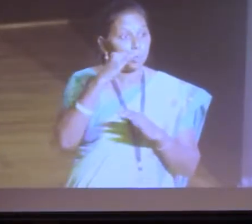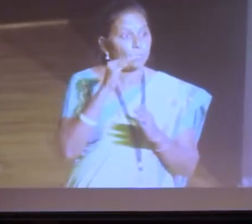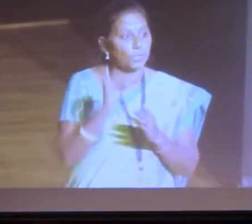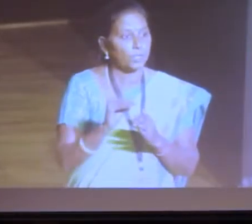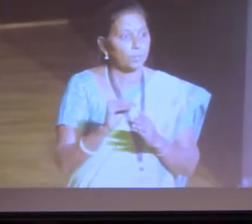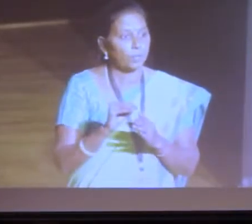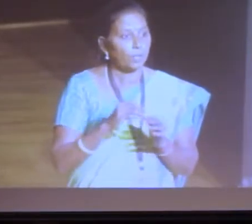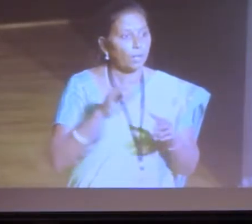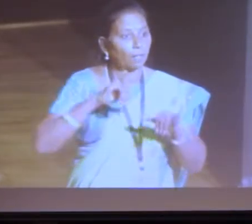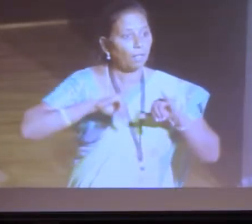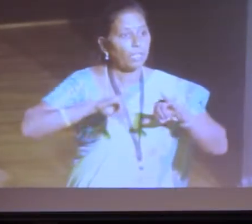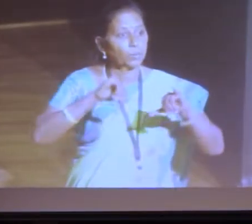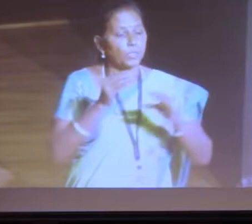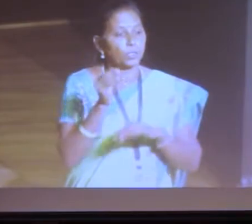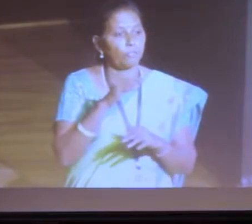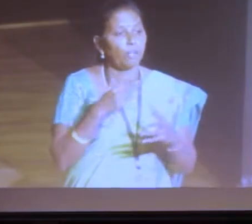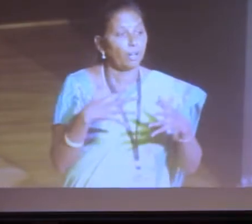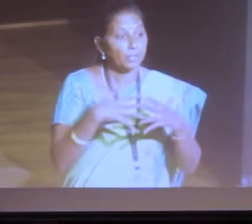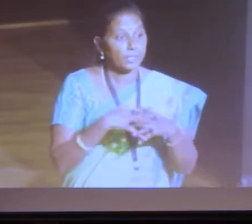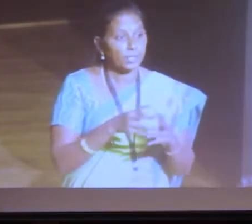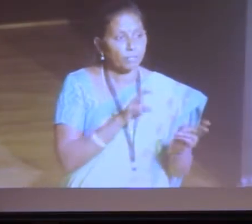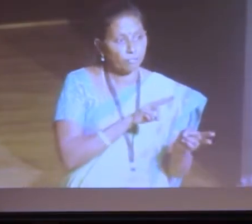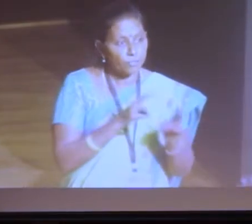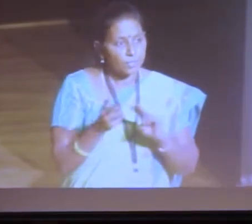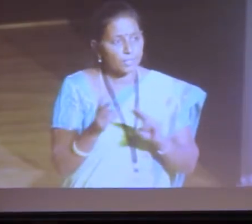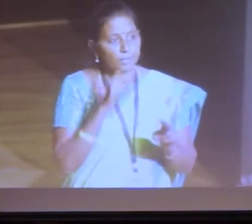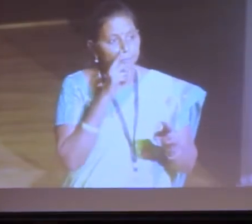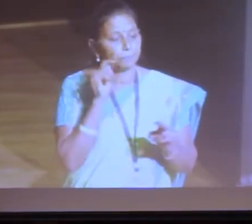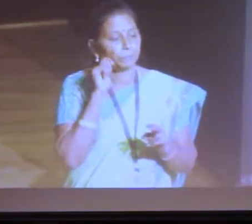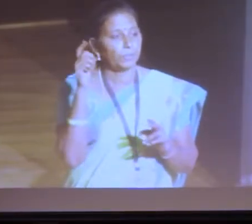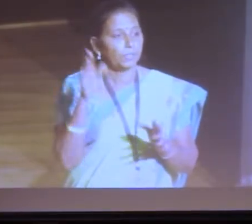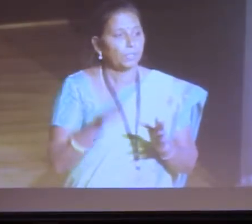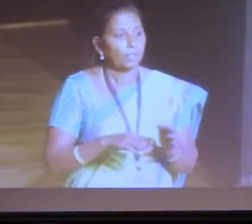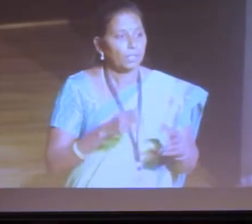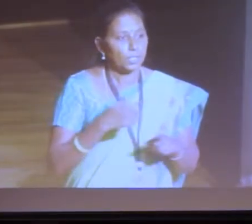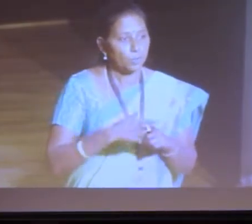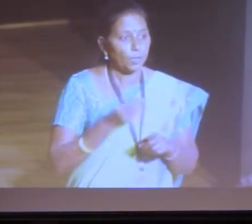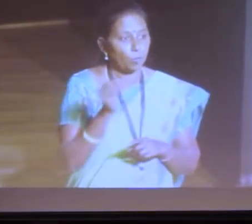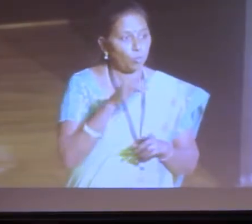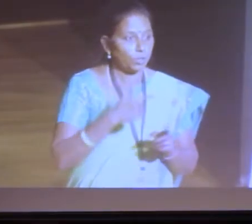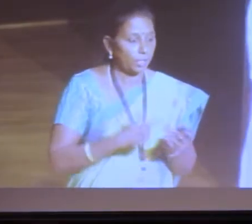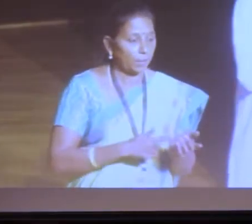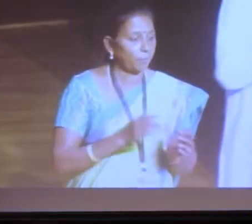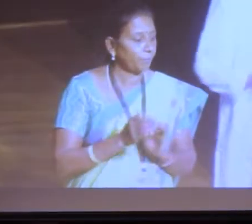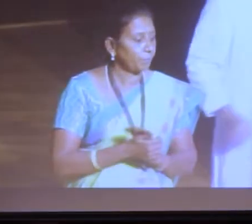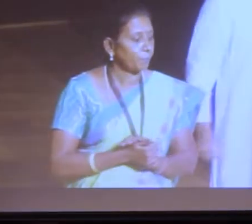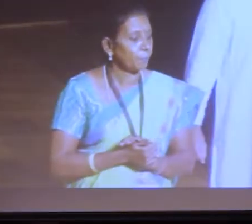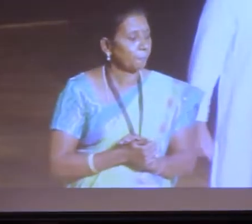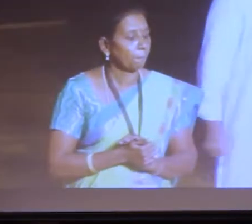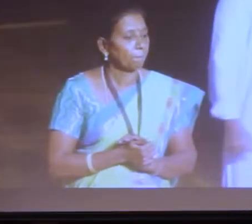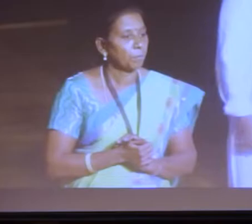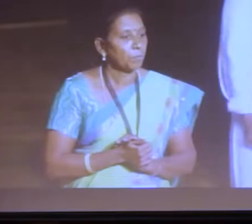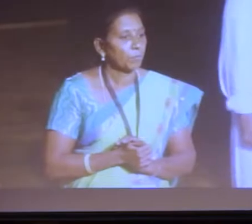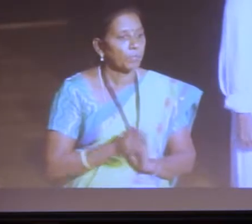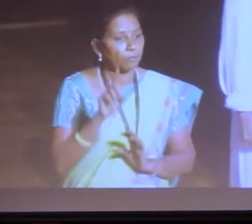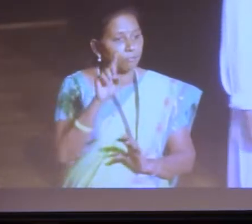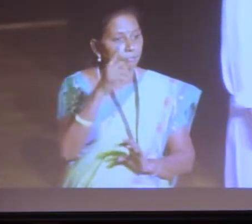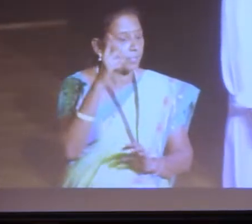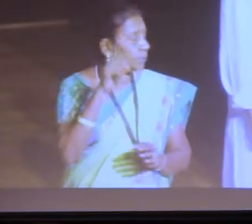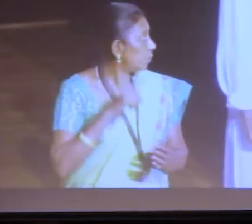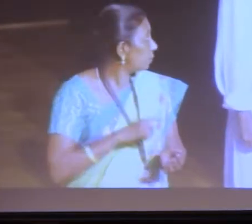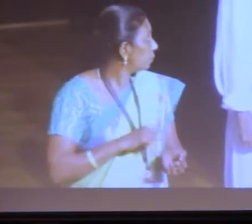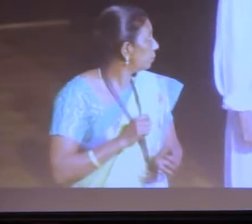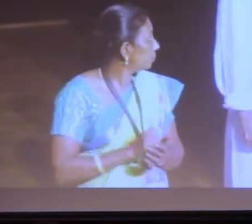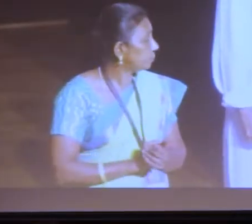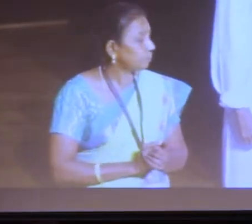this on the exploration of intersection of gender, technology, and disability. I'll spend more time on the first one.